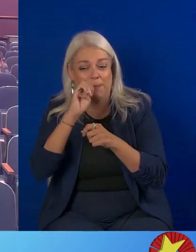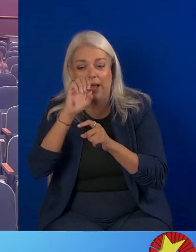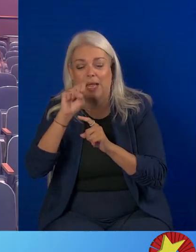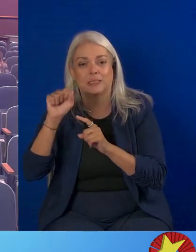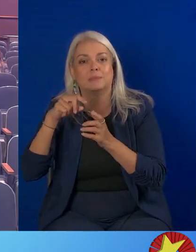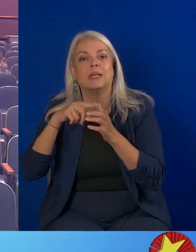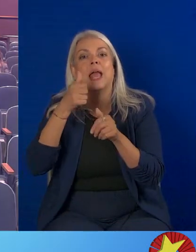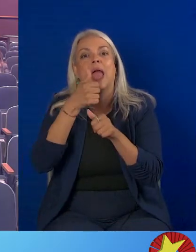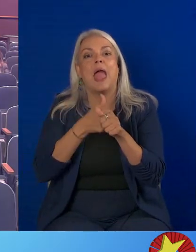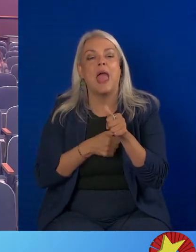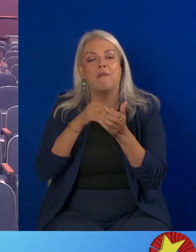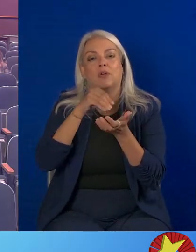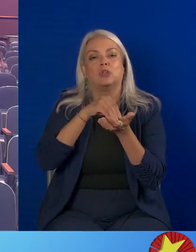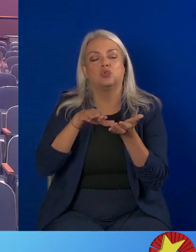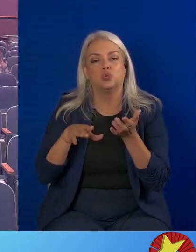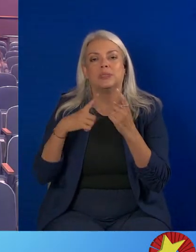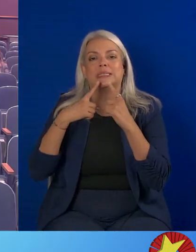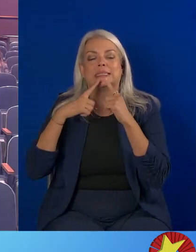Every Student Succeeds Act.